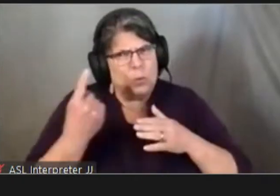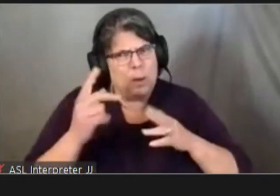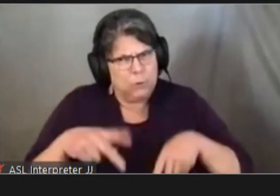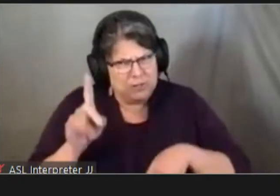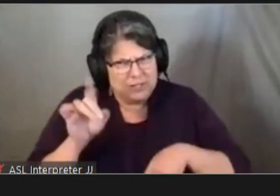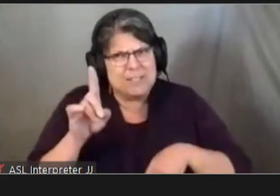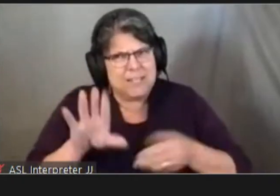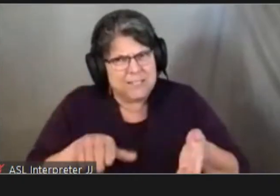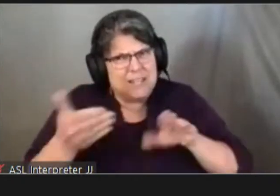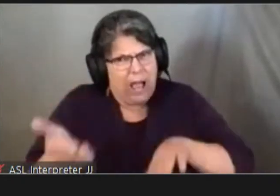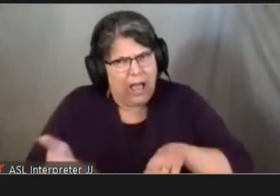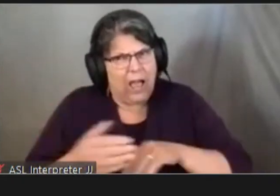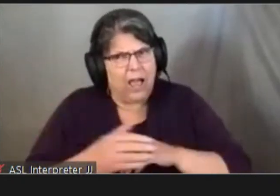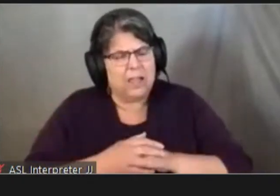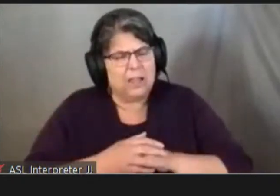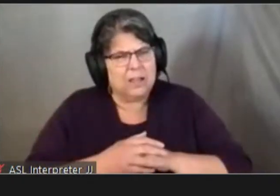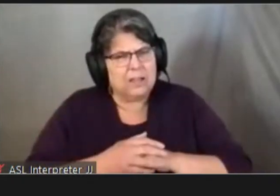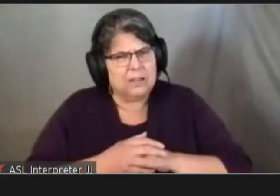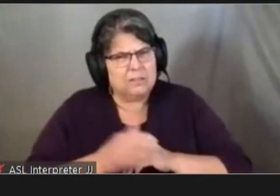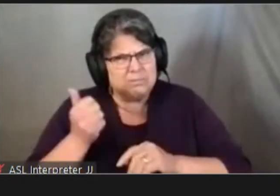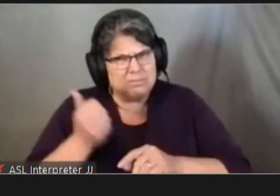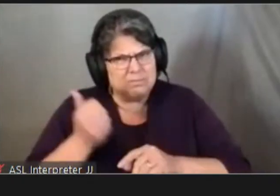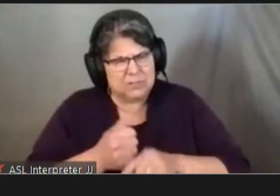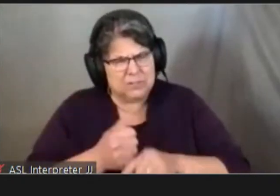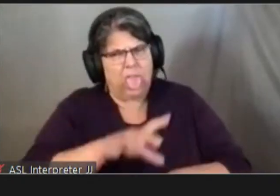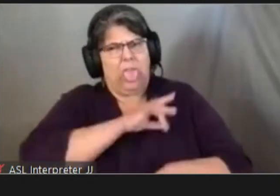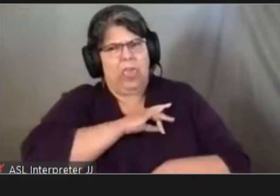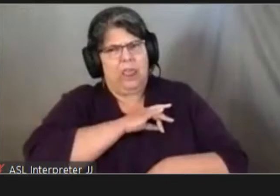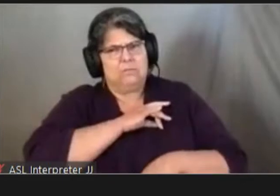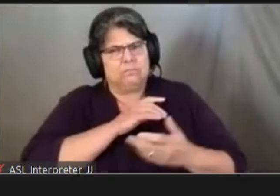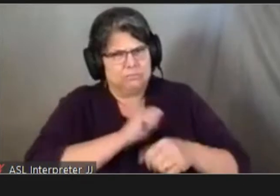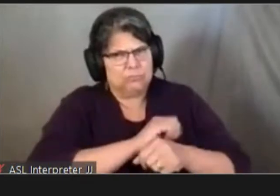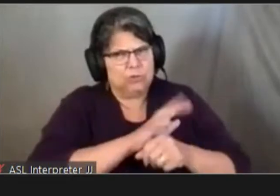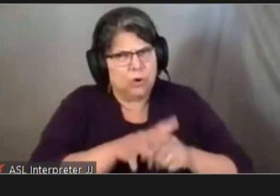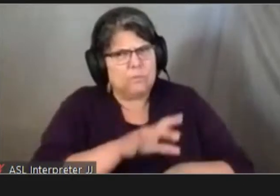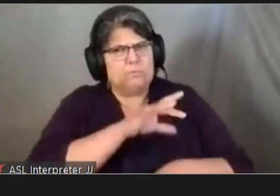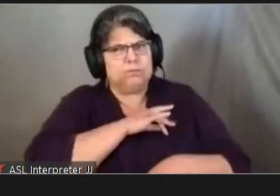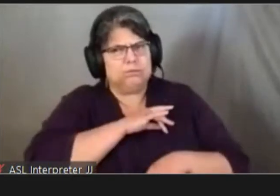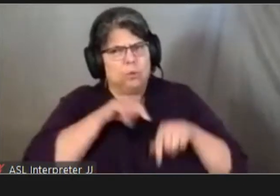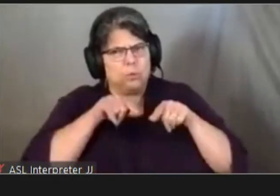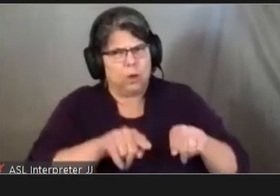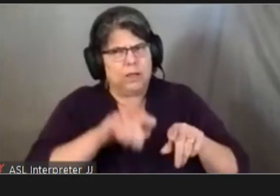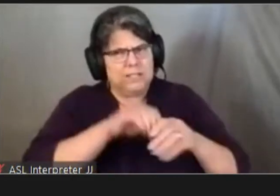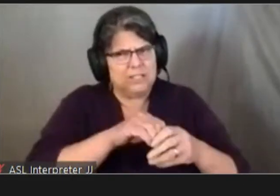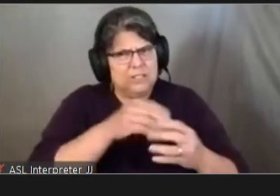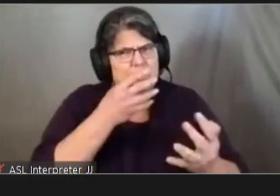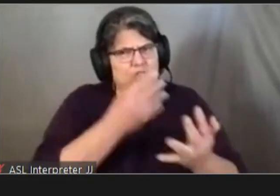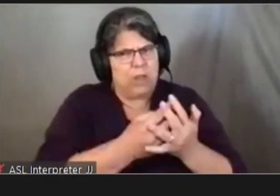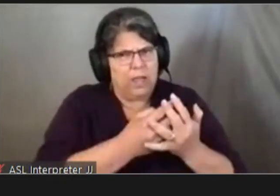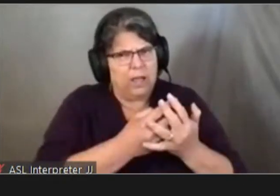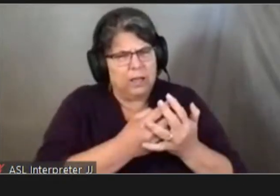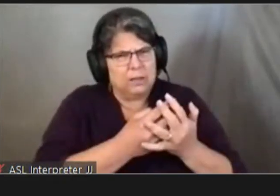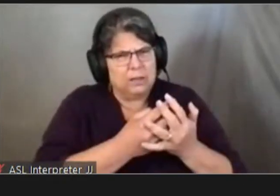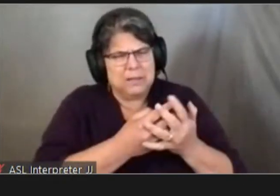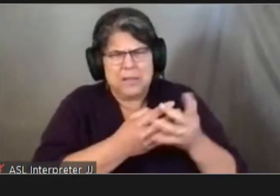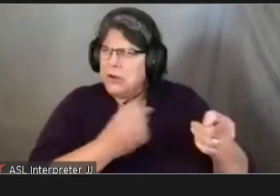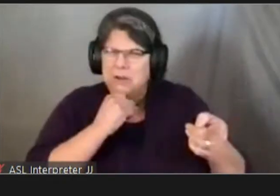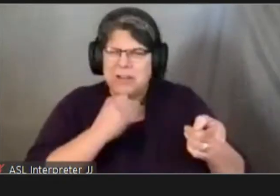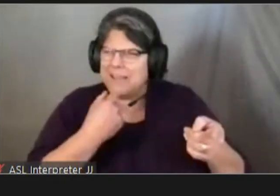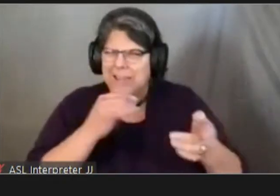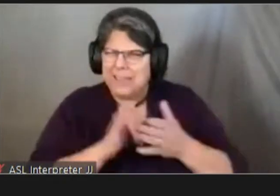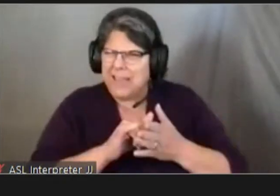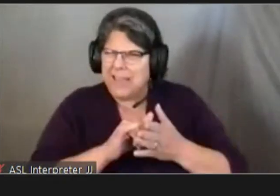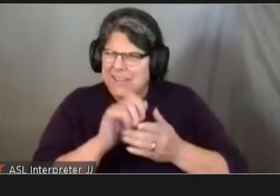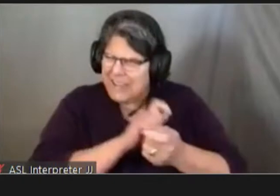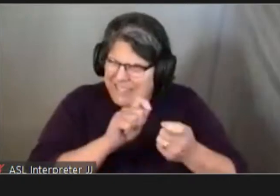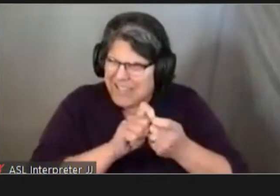who apparently picked up COVID in the jail. It didn't say that explicitly, but